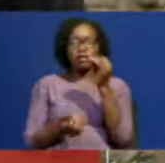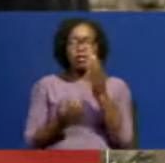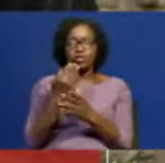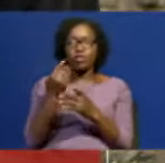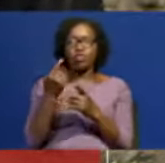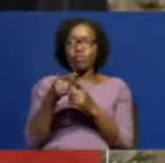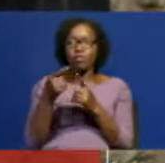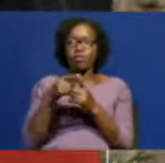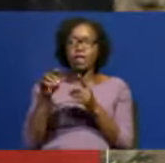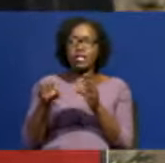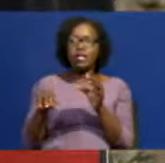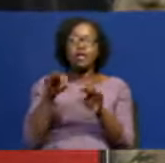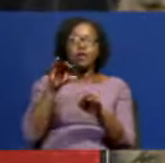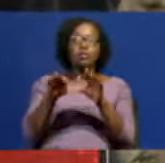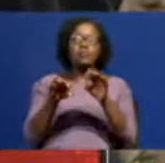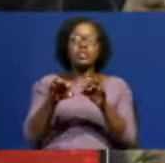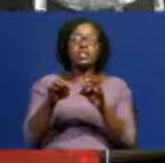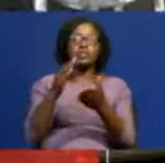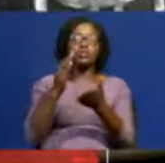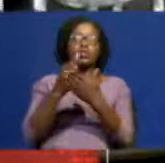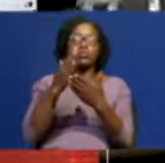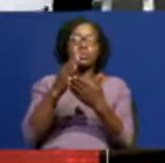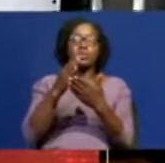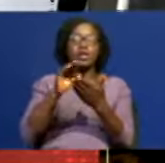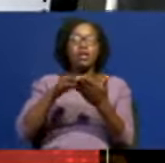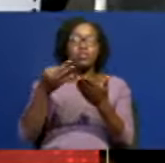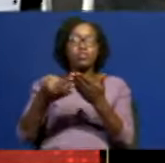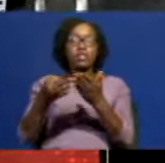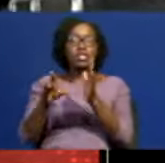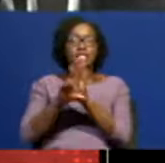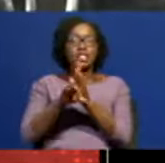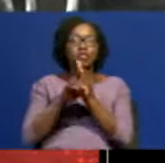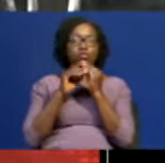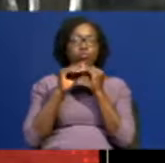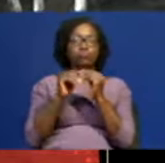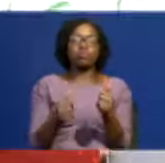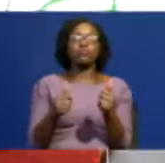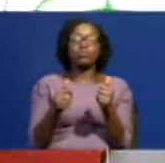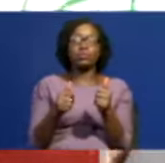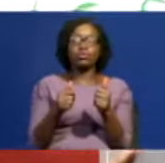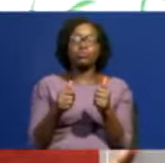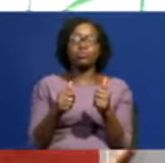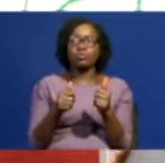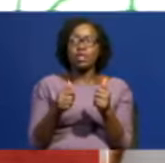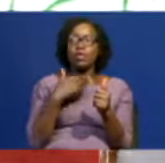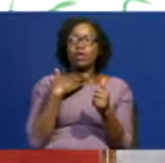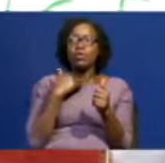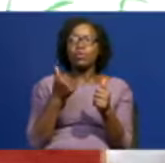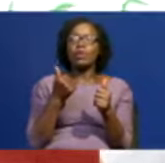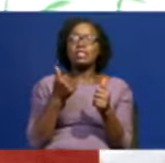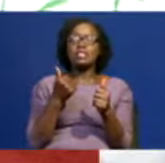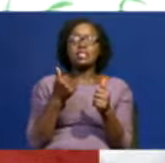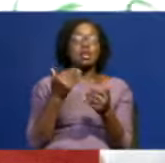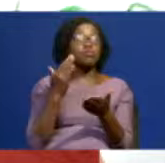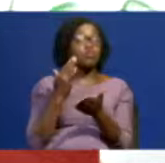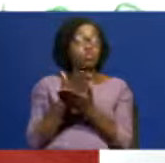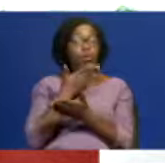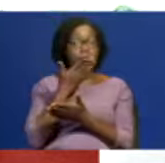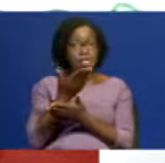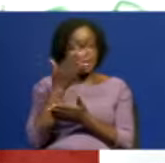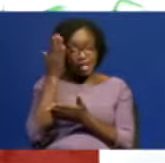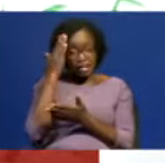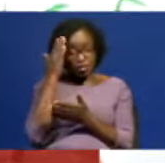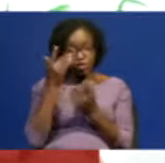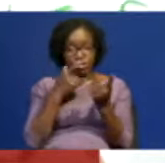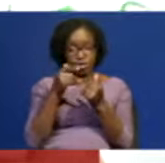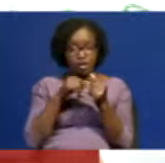1 placement be solved. Failure to which they will seek legal redress. We want some definite answers. I know they are